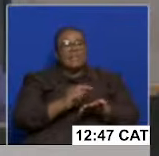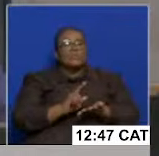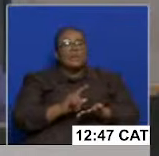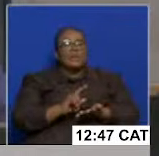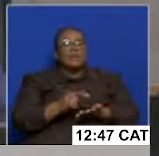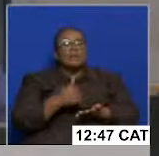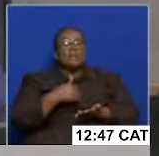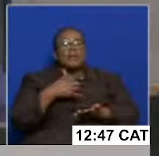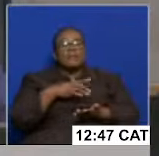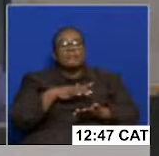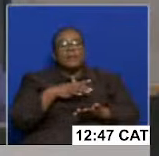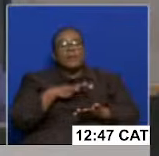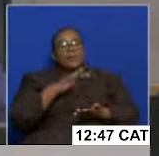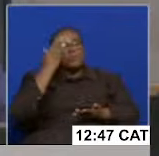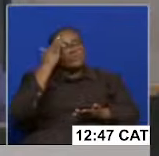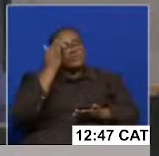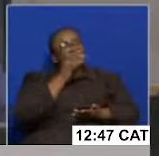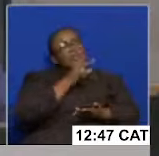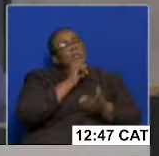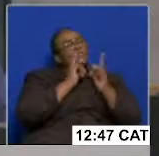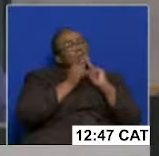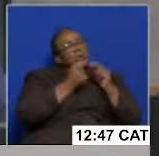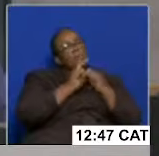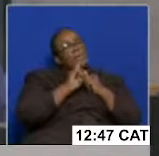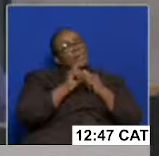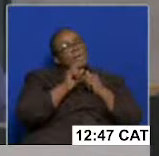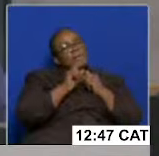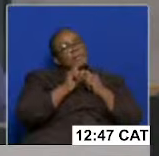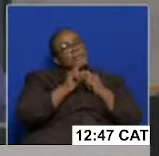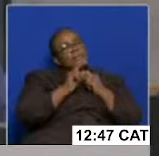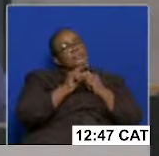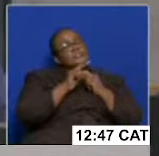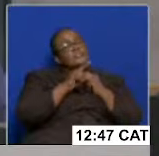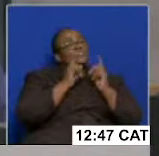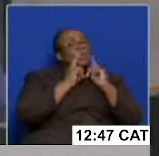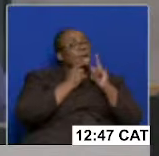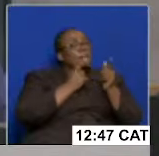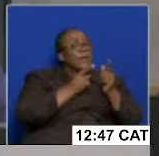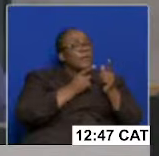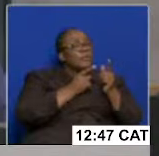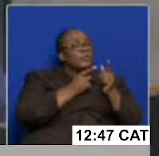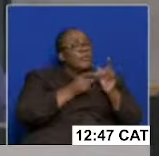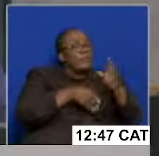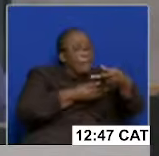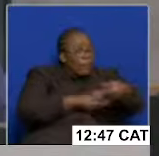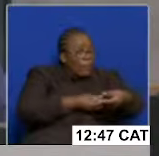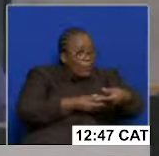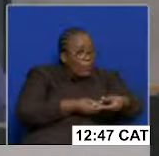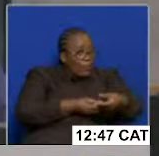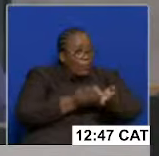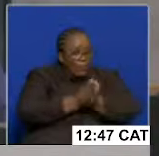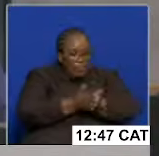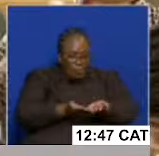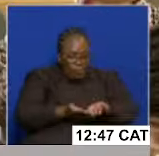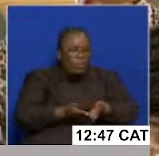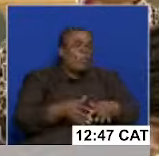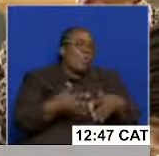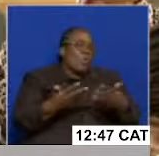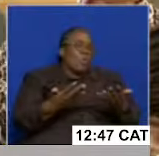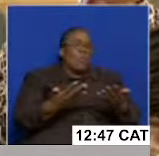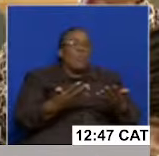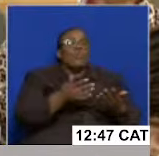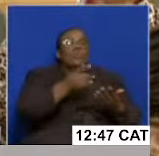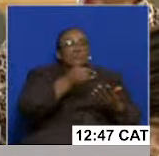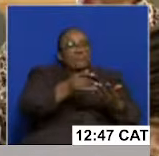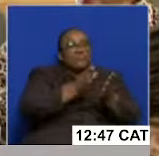was talking about here. Was she talking about the register, or was she talking about an entry in the register, or was she talking about